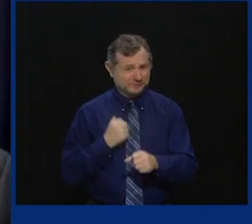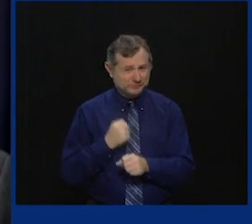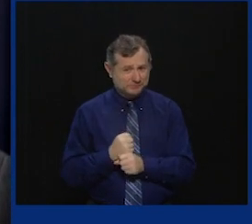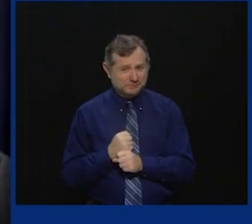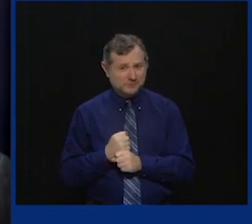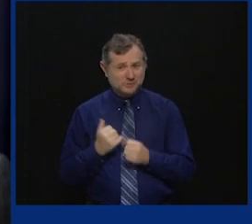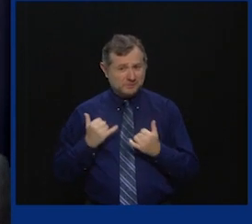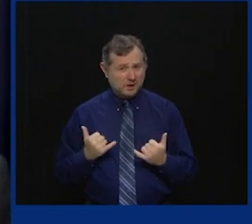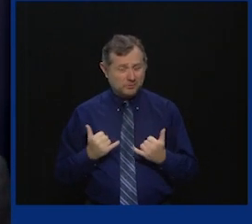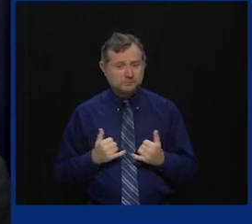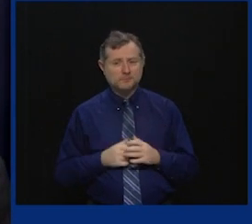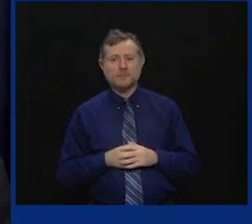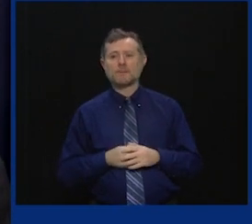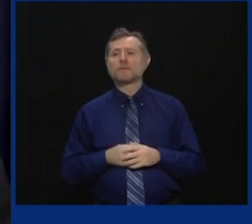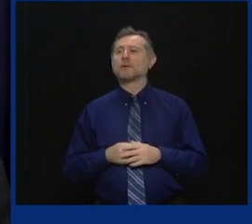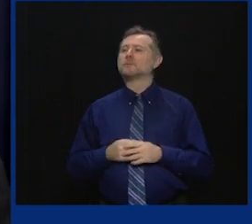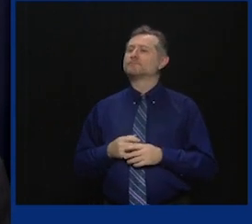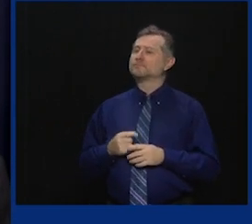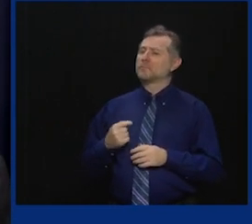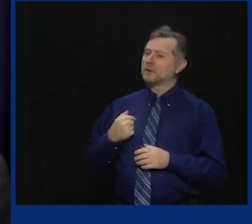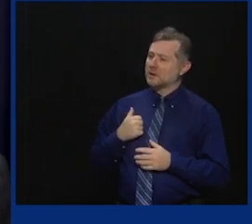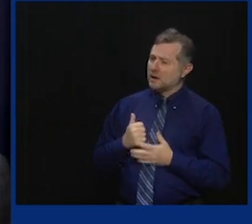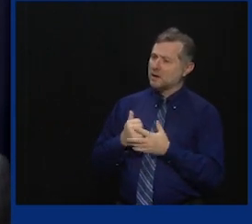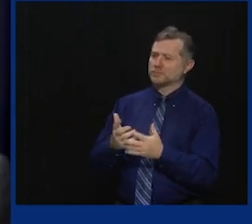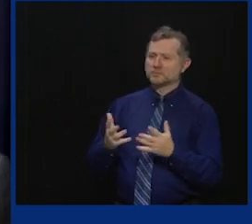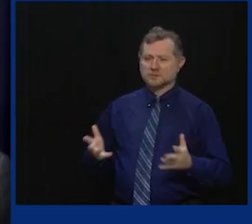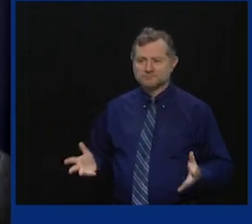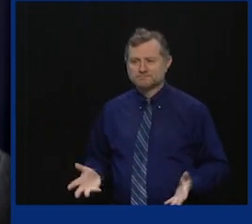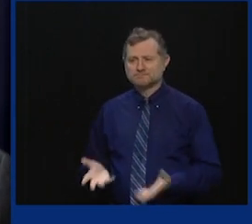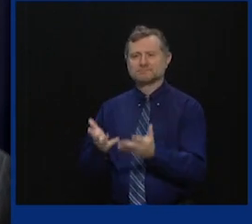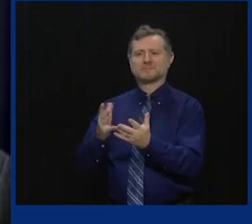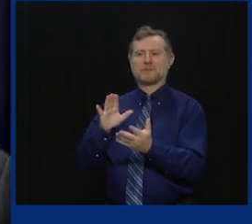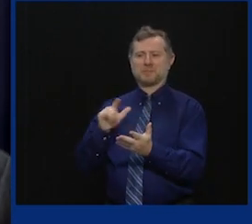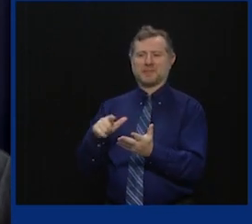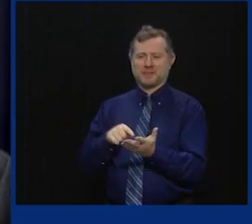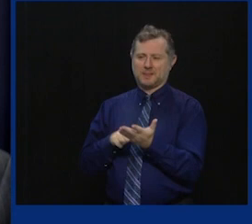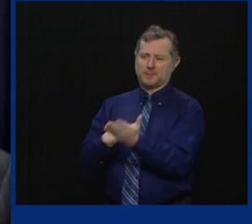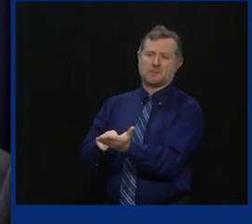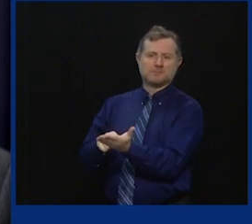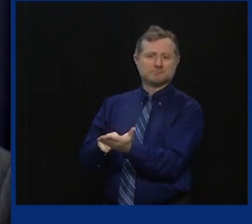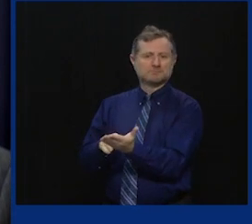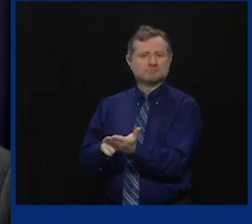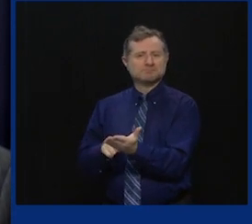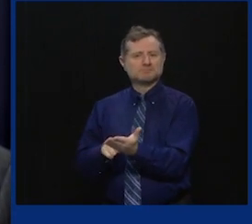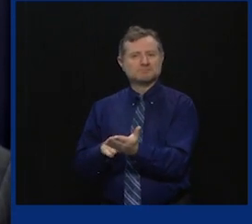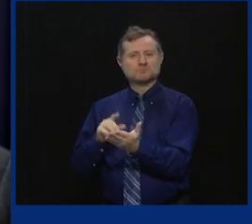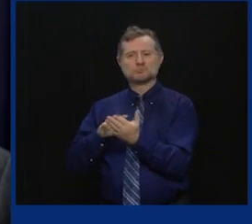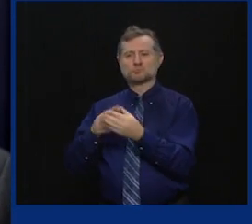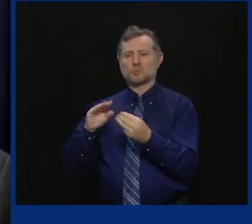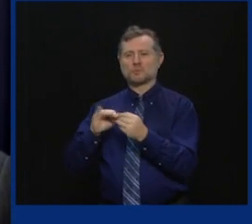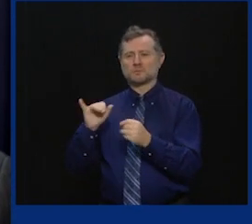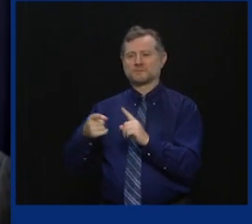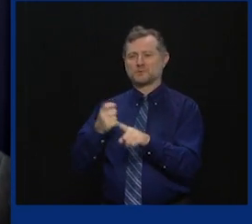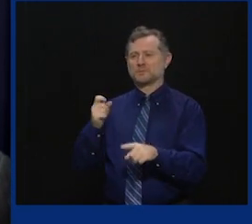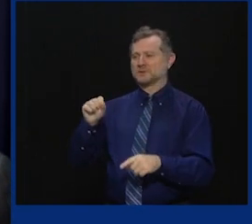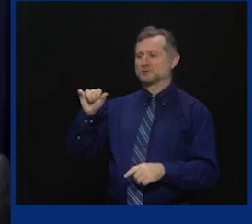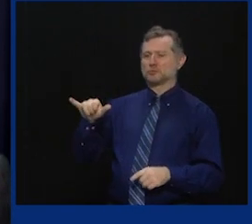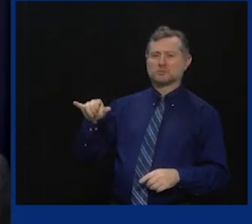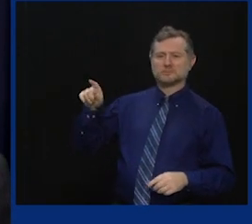to help move this bill along, was a story out of Syracuse. A gentleman who was out on parole,